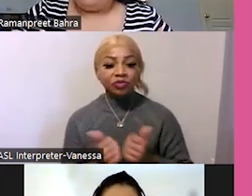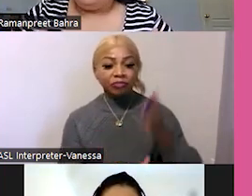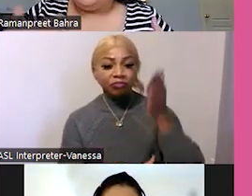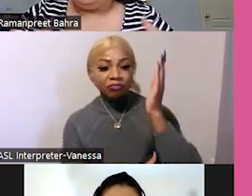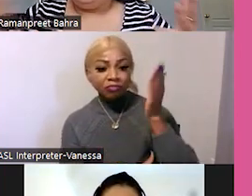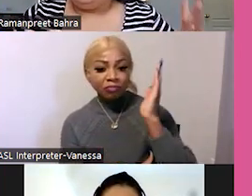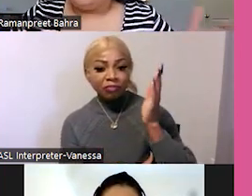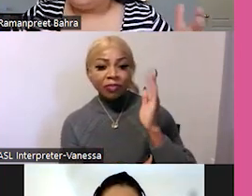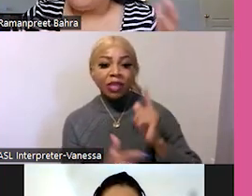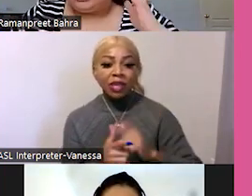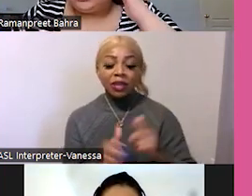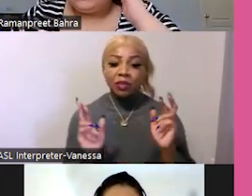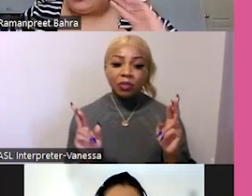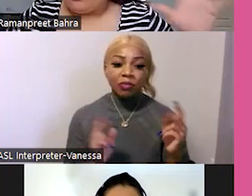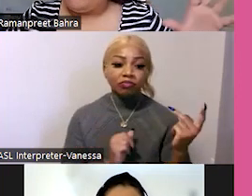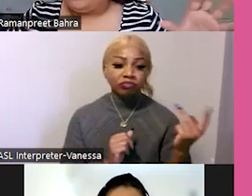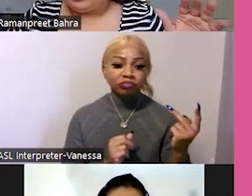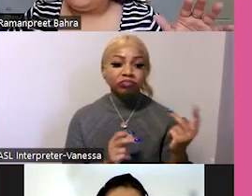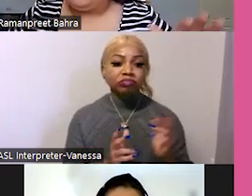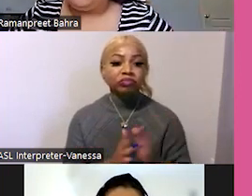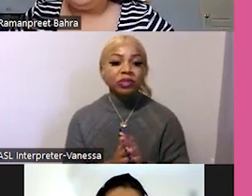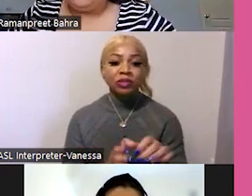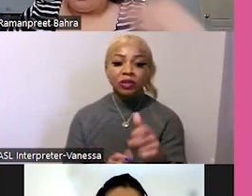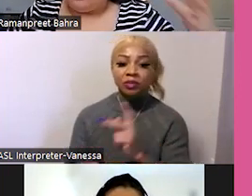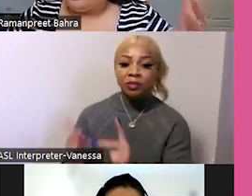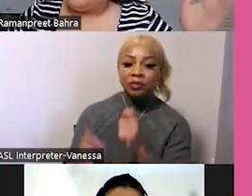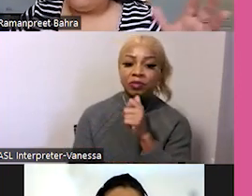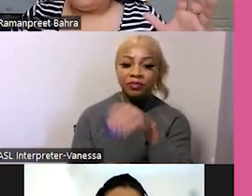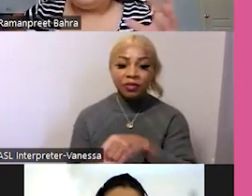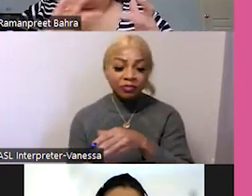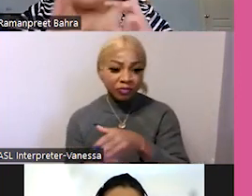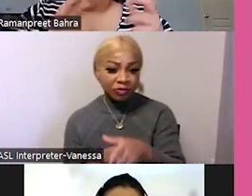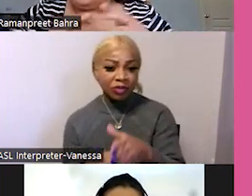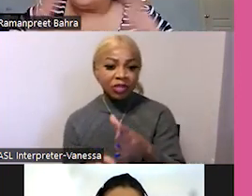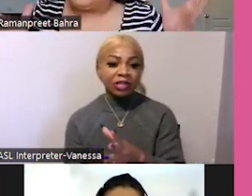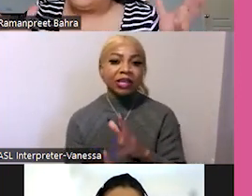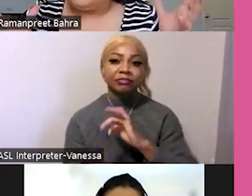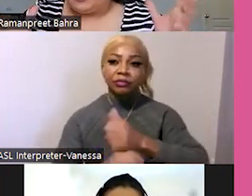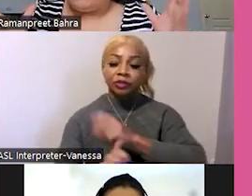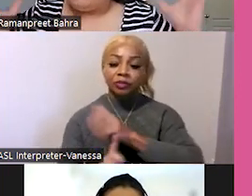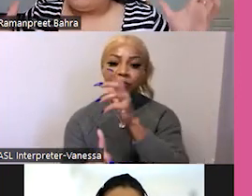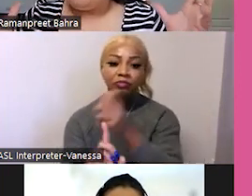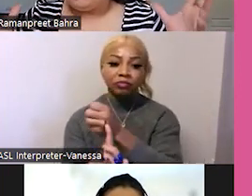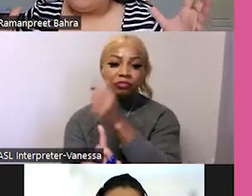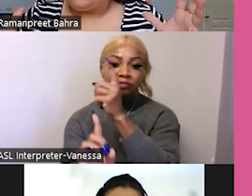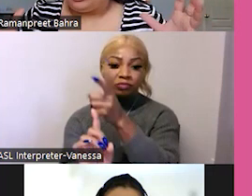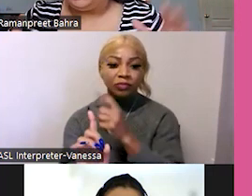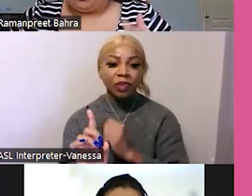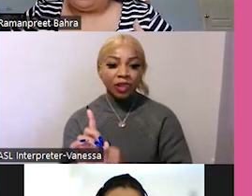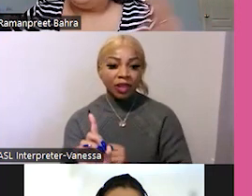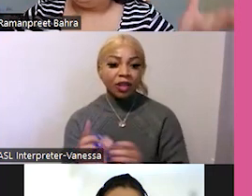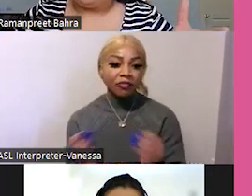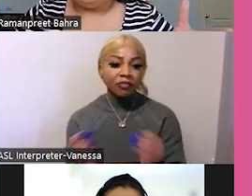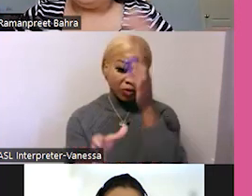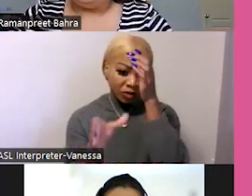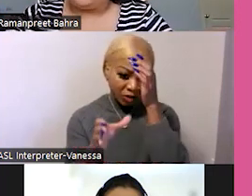And hopefully the two of us as scholars and other folks in the field are working towards establishing this stream of knowledge